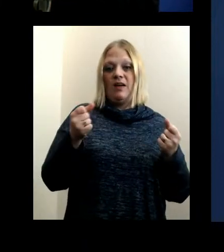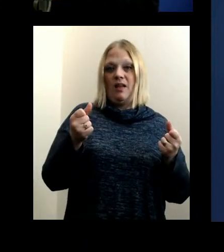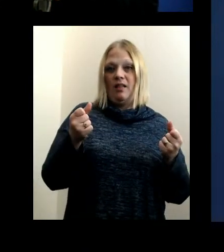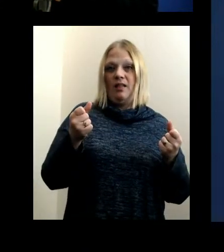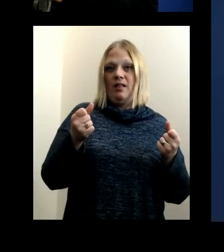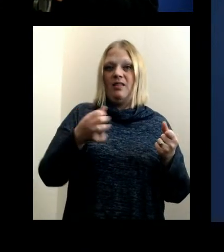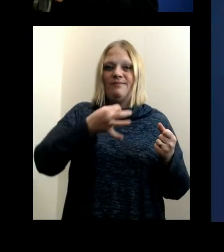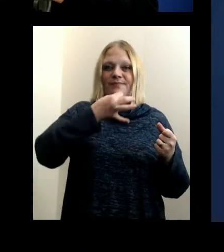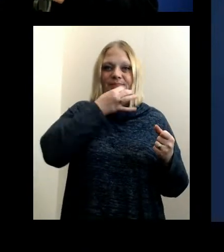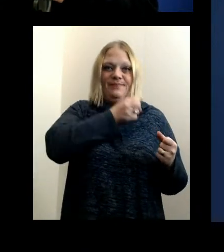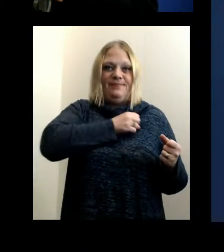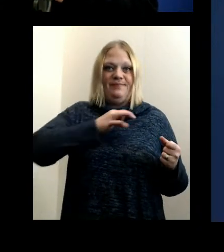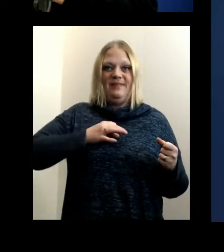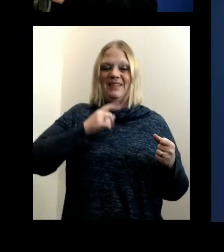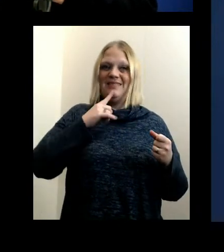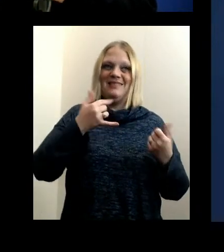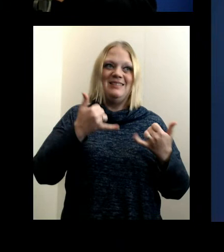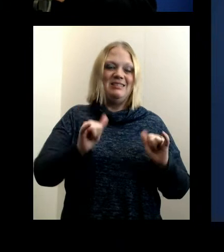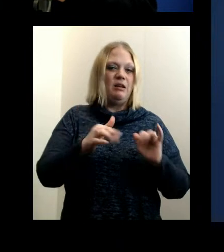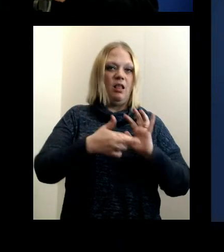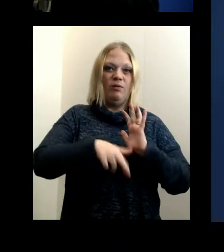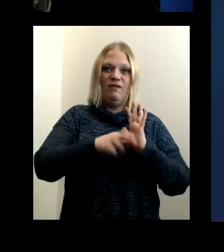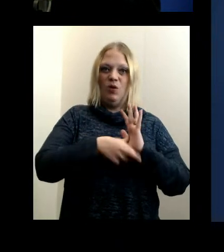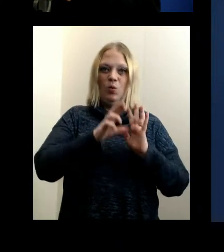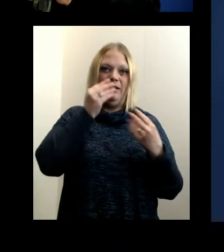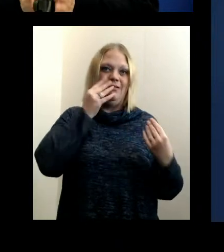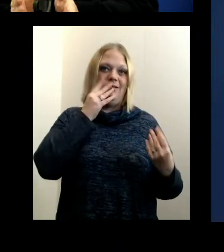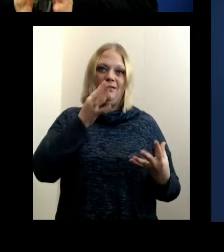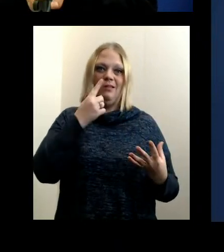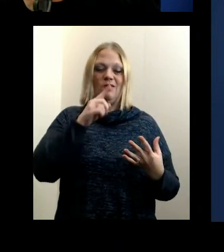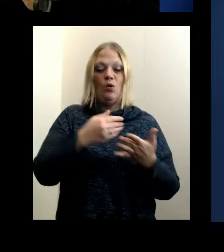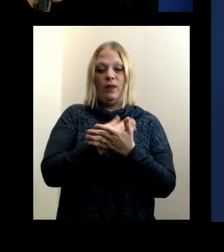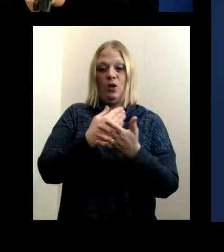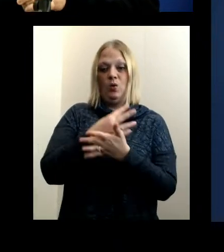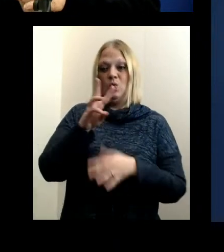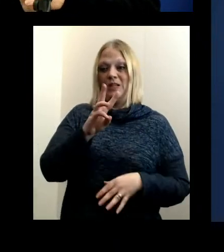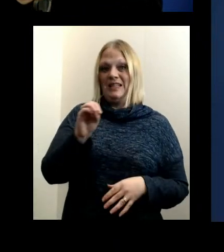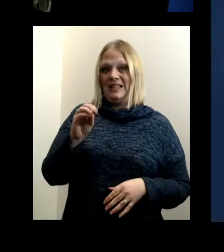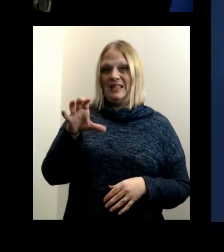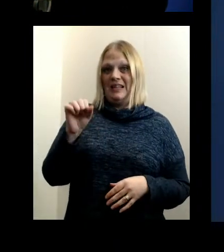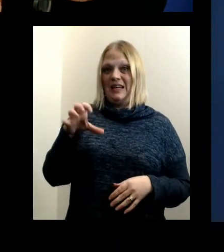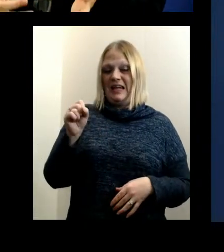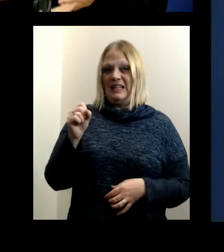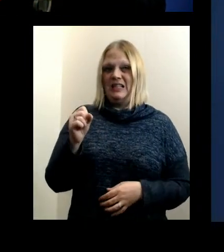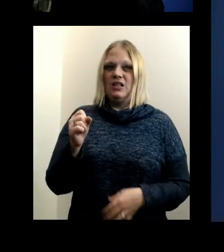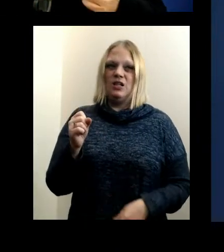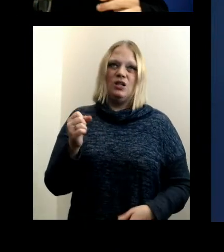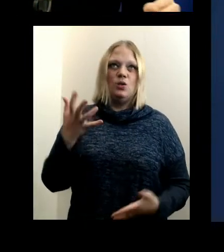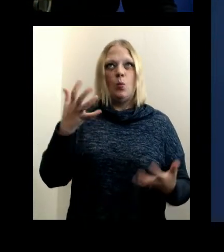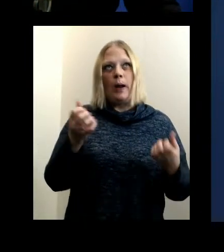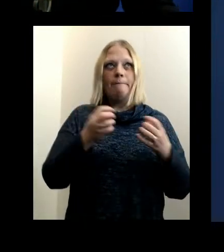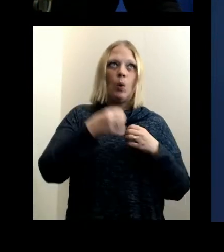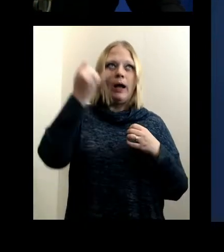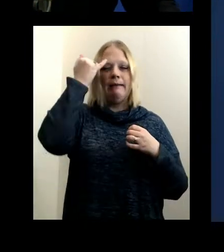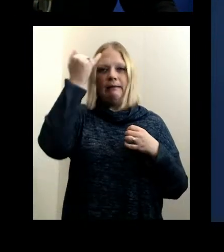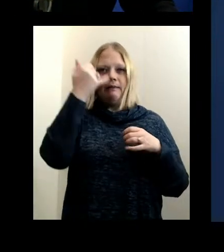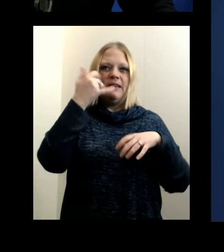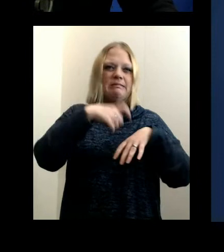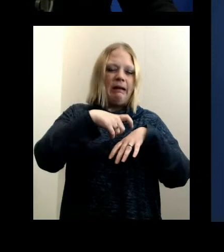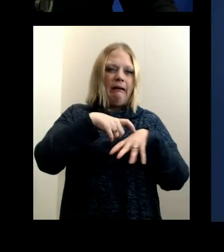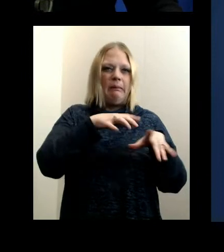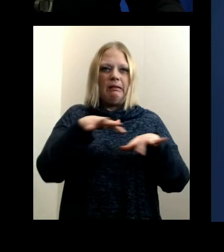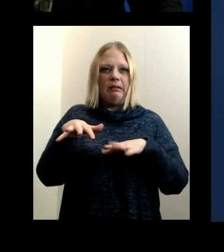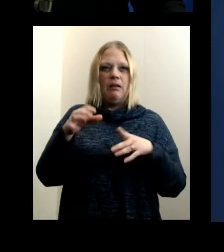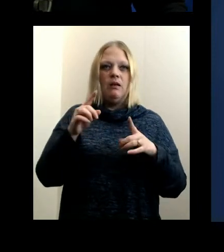still reviewing the data. For the new 60 cases, we wanted to get a little bit more idea on the timing, and it appears most of